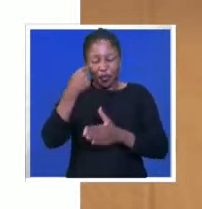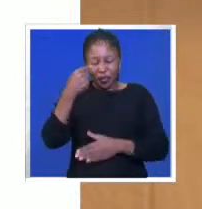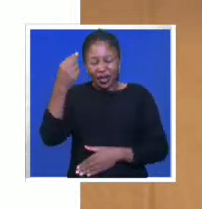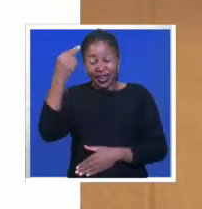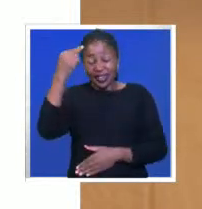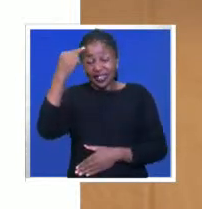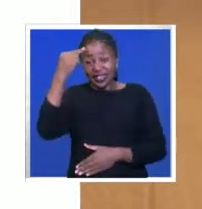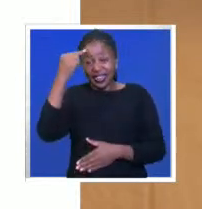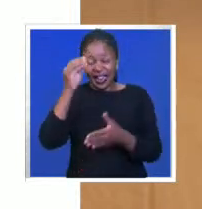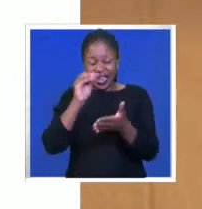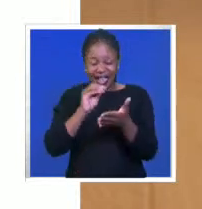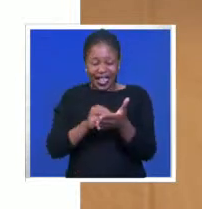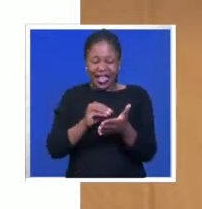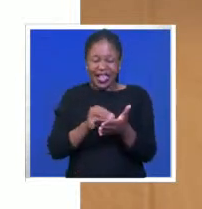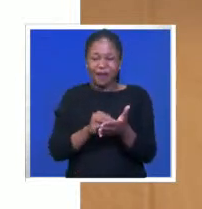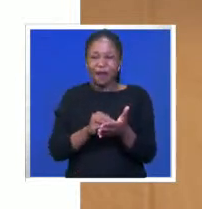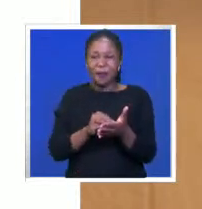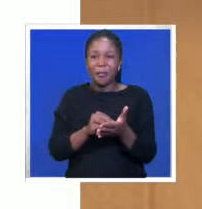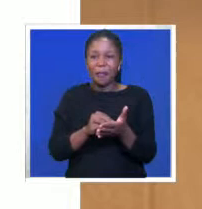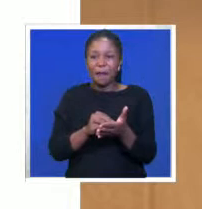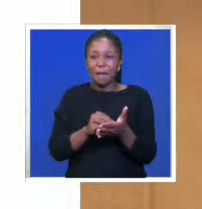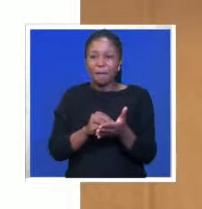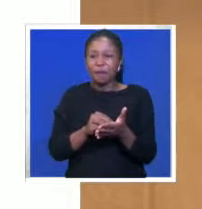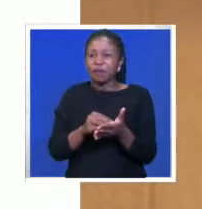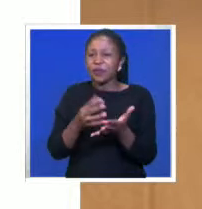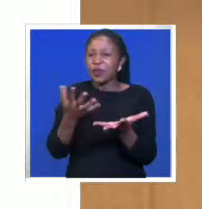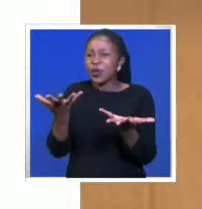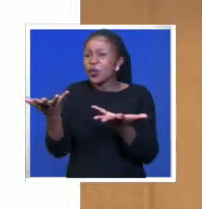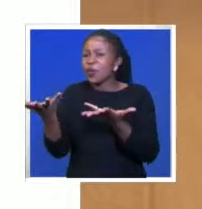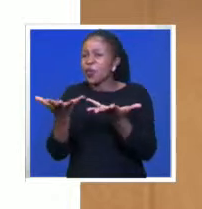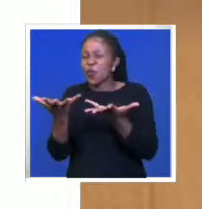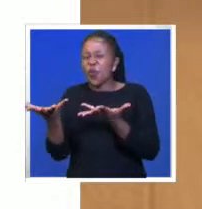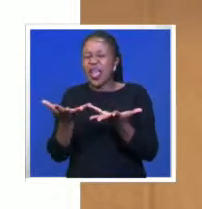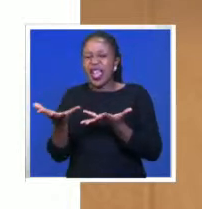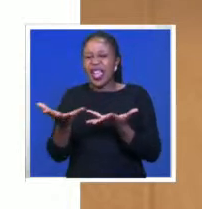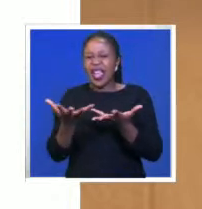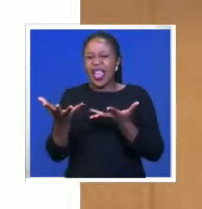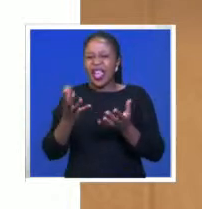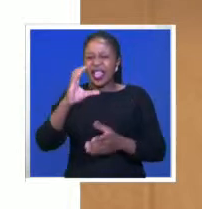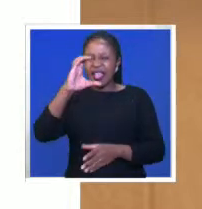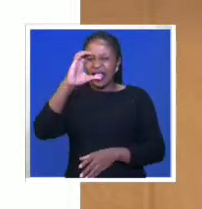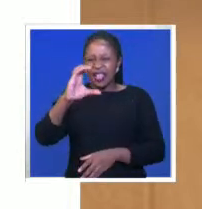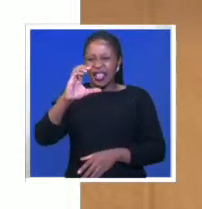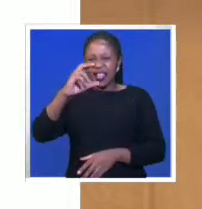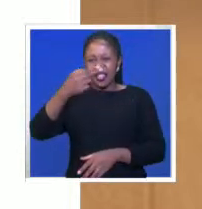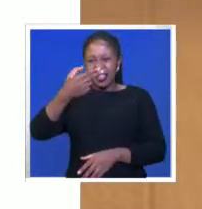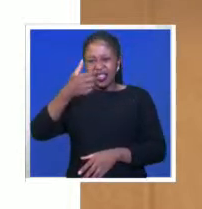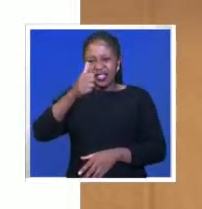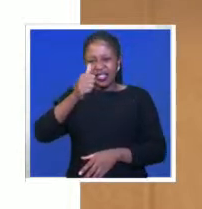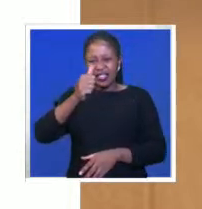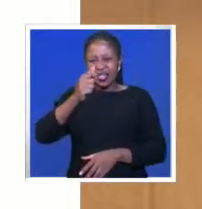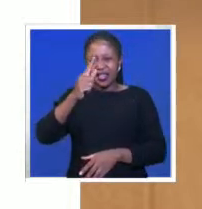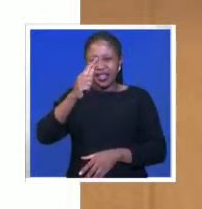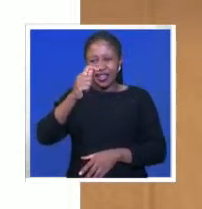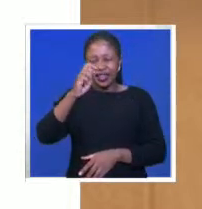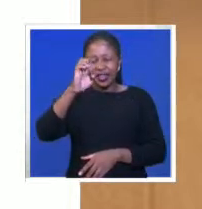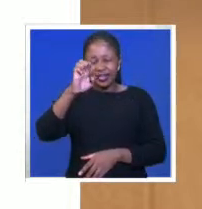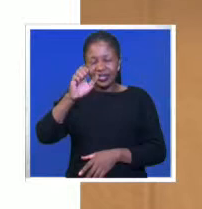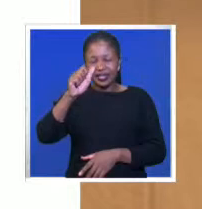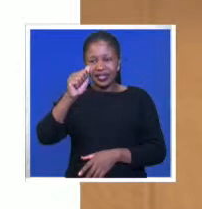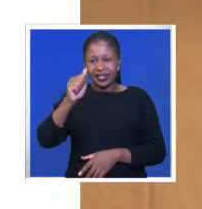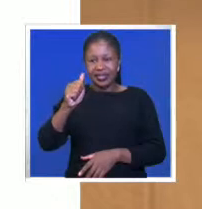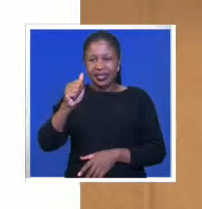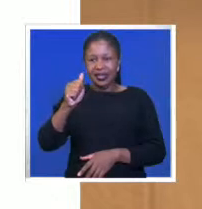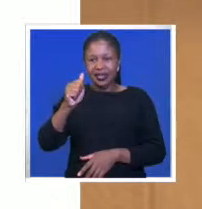is, where was Chateau d'If situated? I'm going to repeat. Where